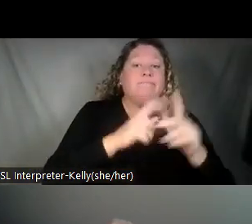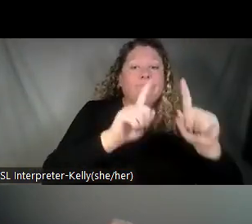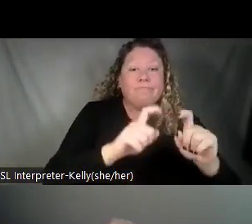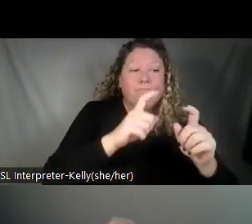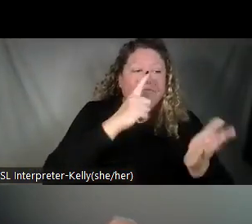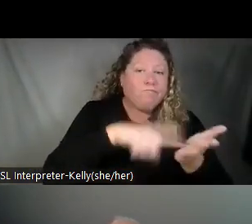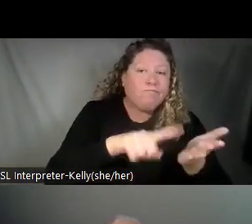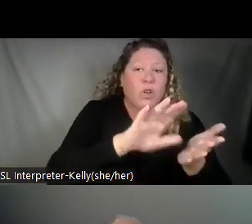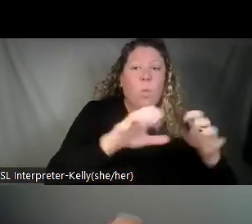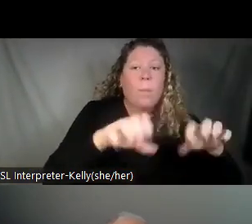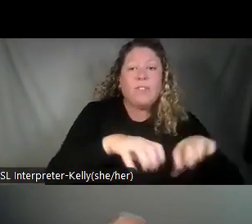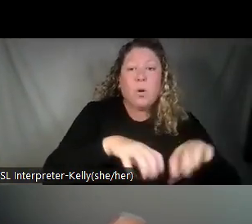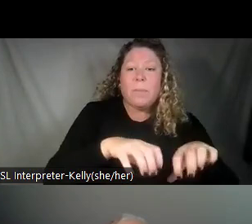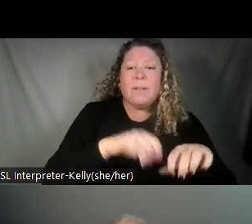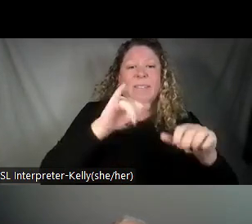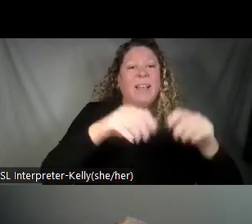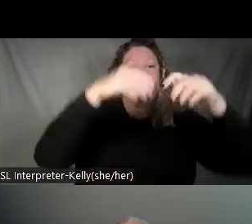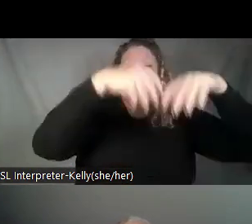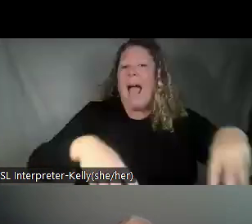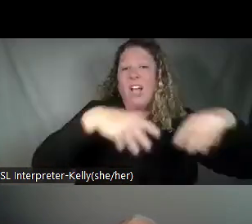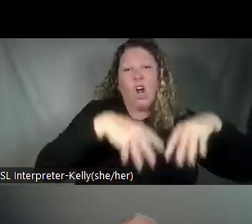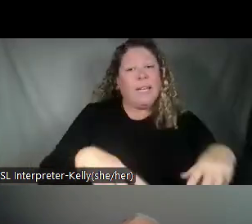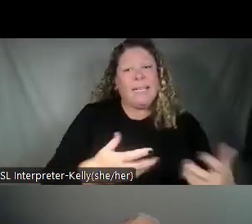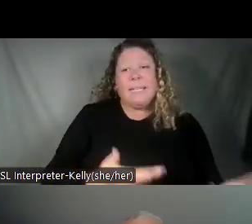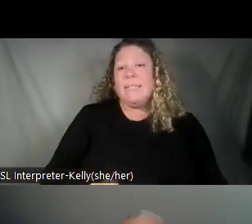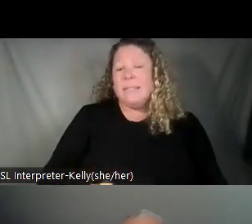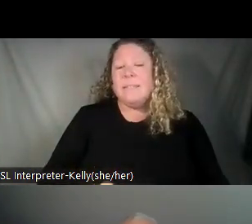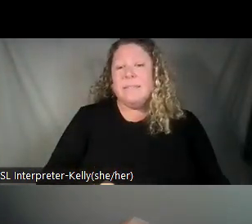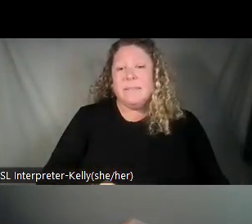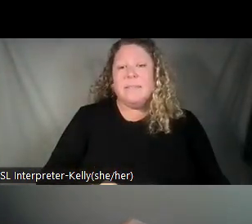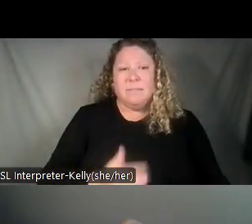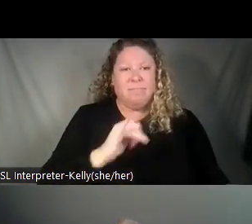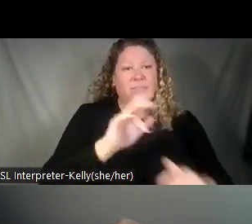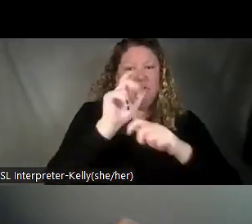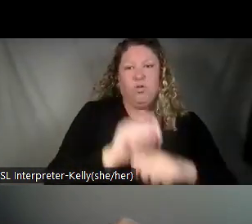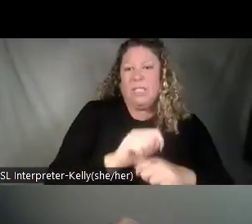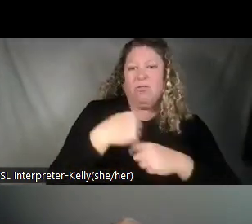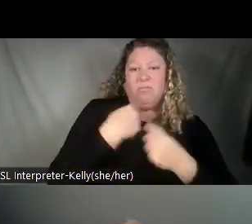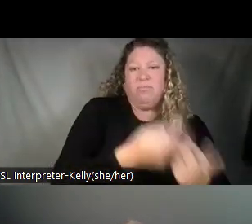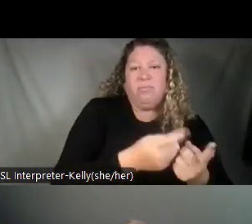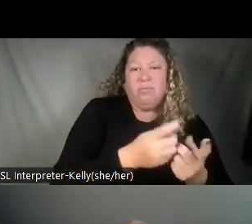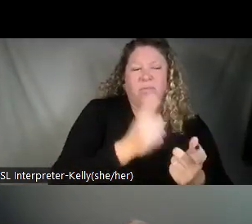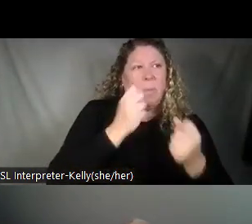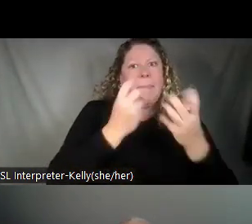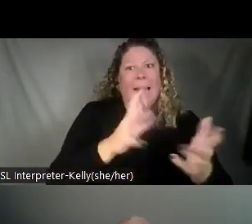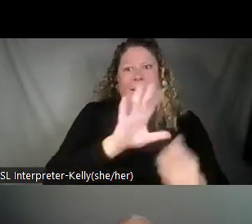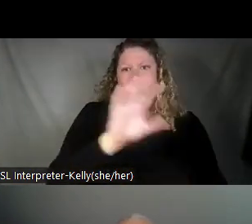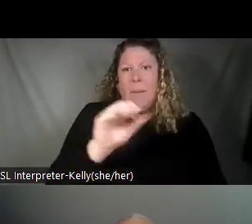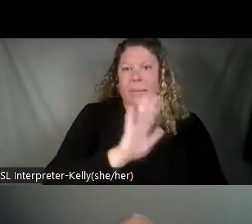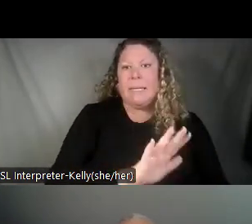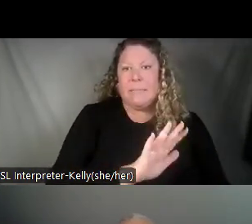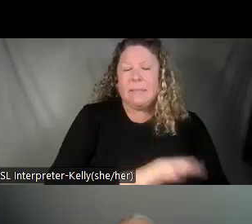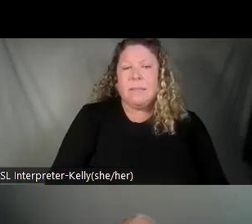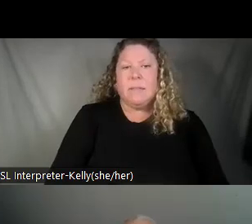based on that whole hierarchical type of structure. And so transactional type